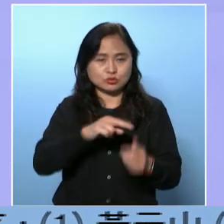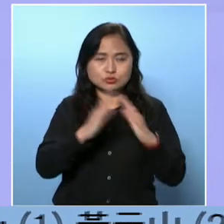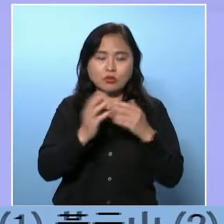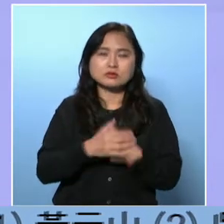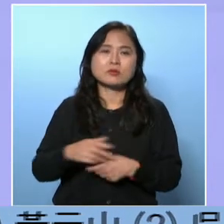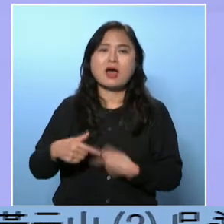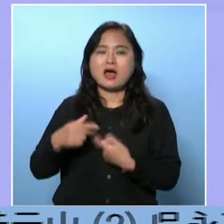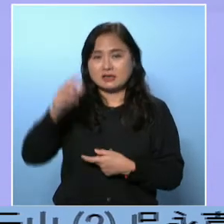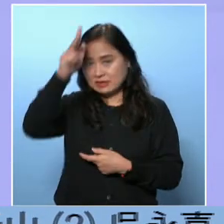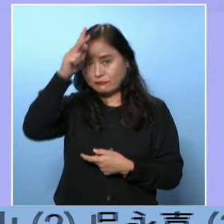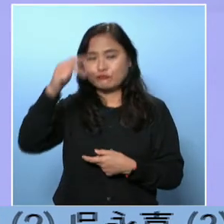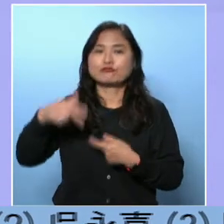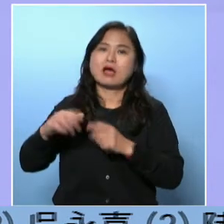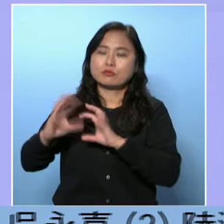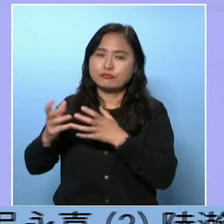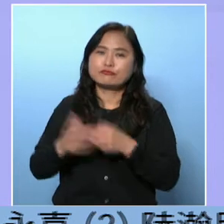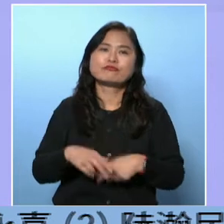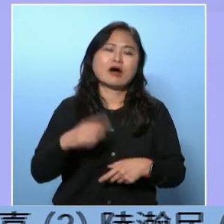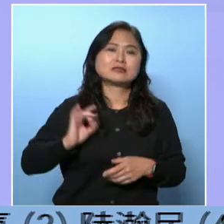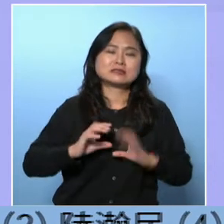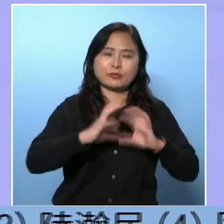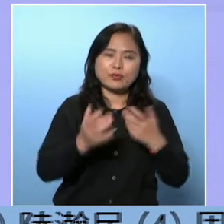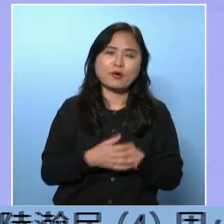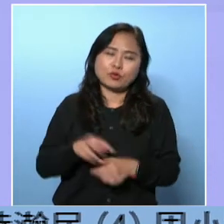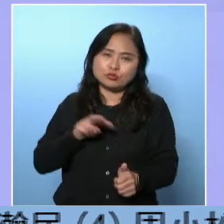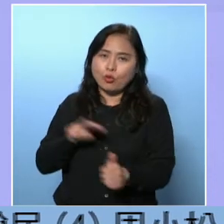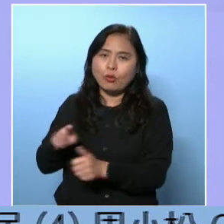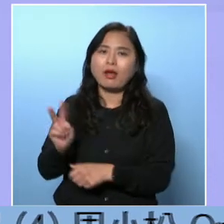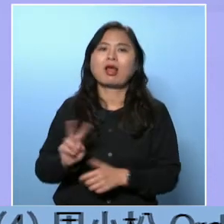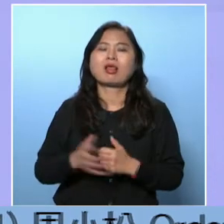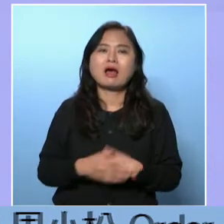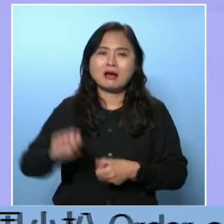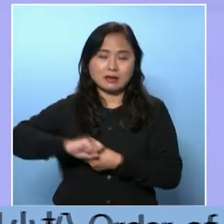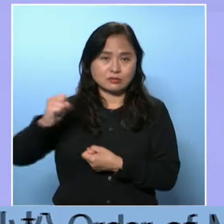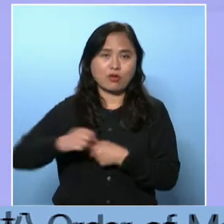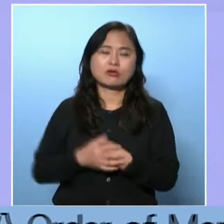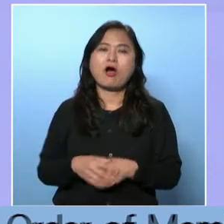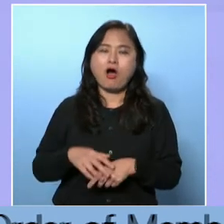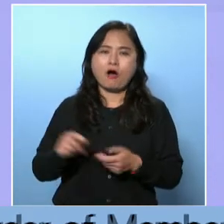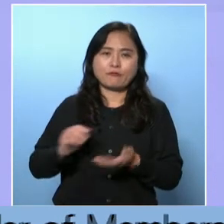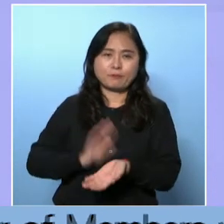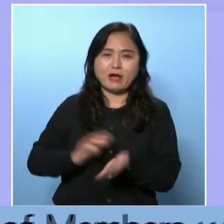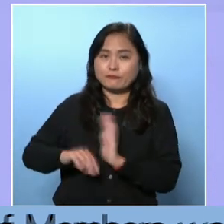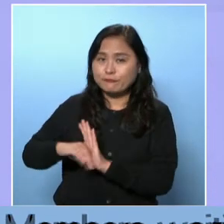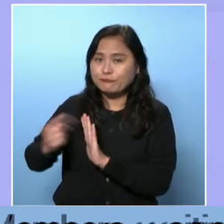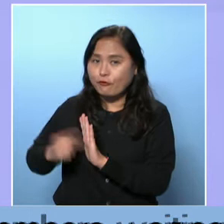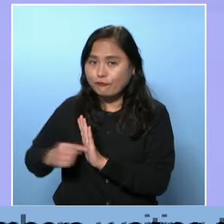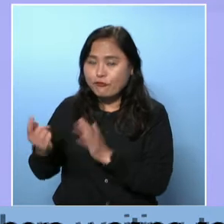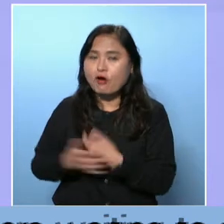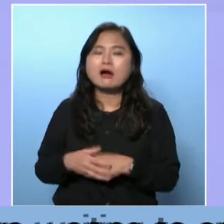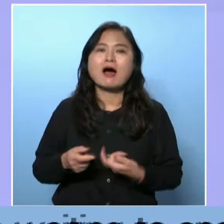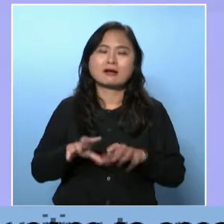and public and private organizations can be coordinated and mobilized to enhance our